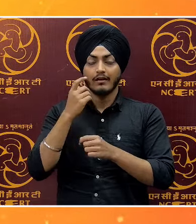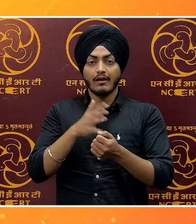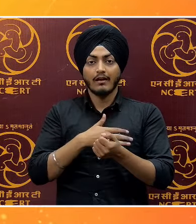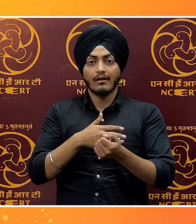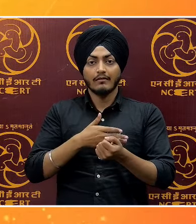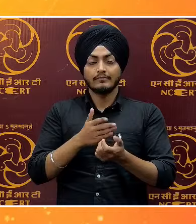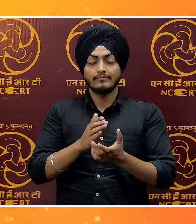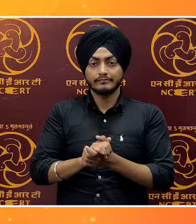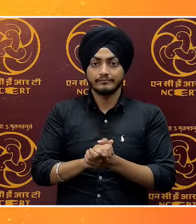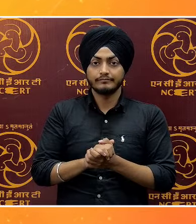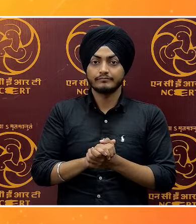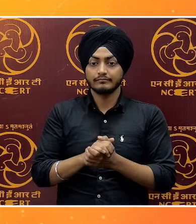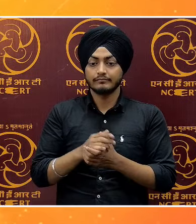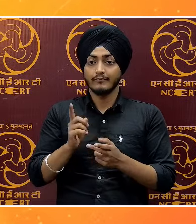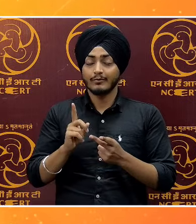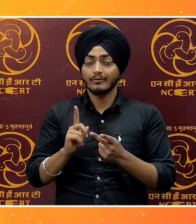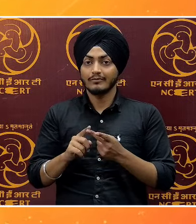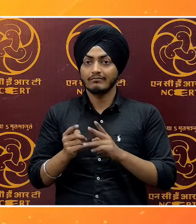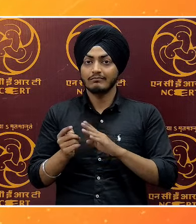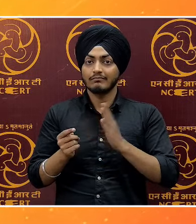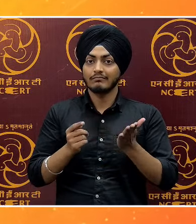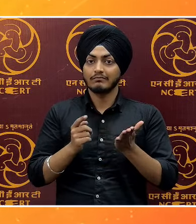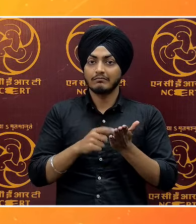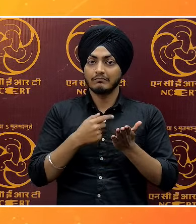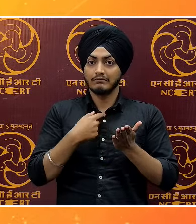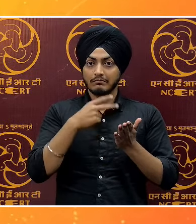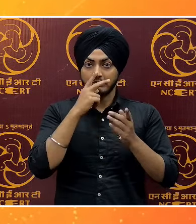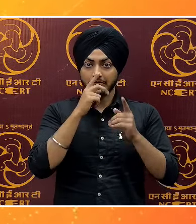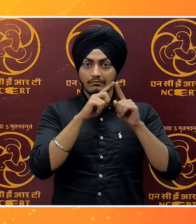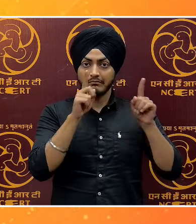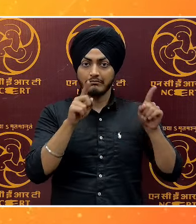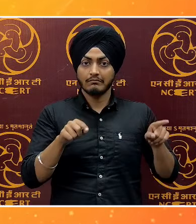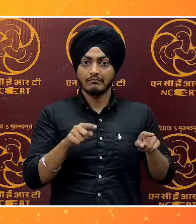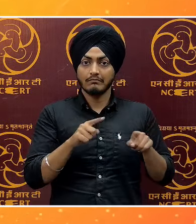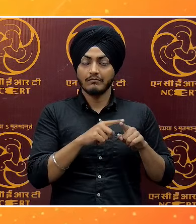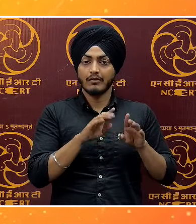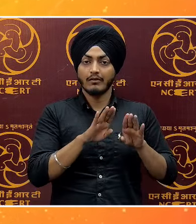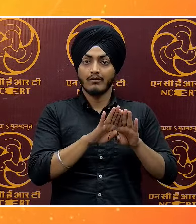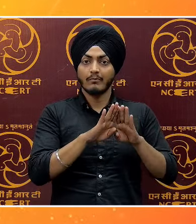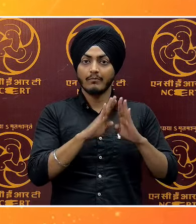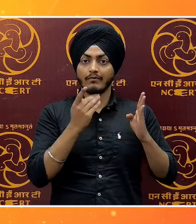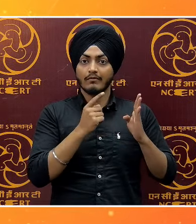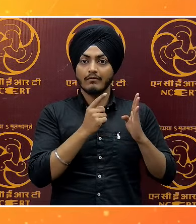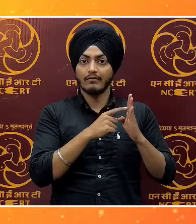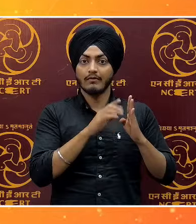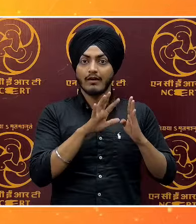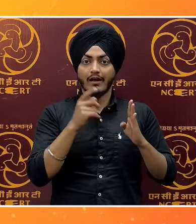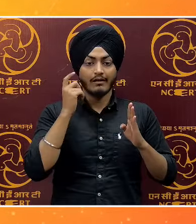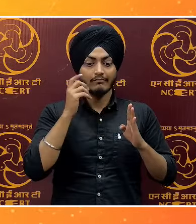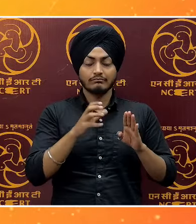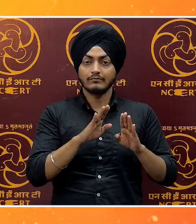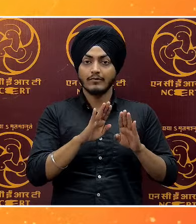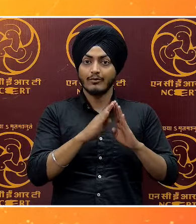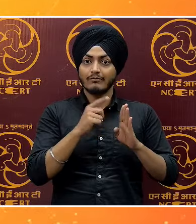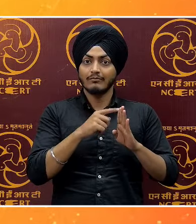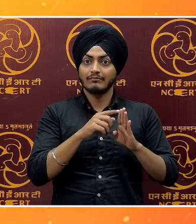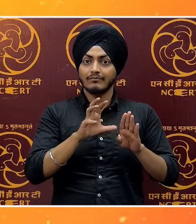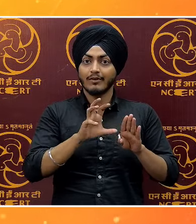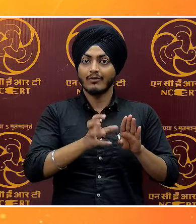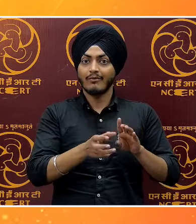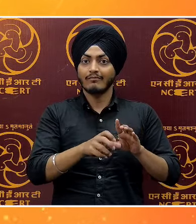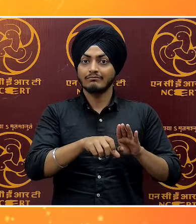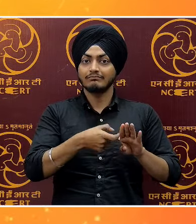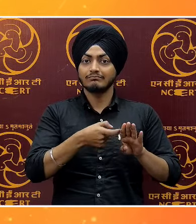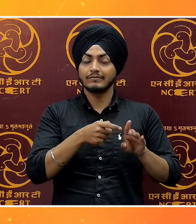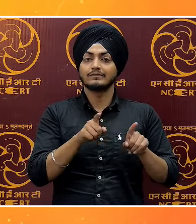curtains, and on the left side of the wall, there is an open door with round knob. Yeah. In the same